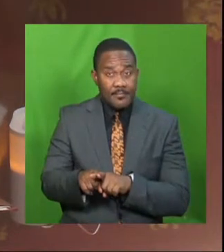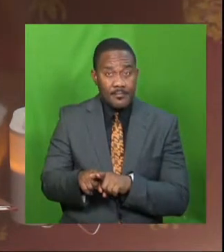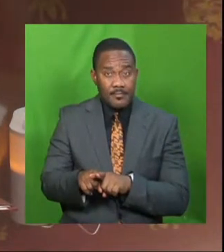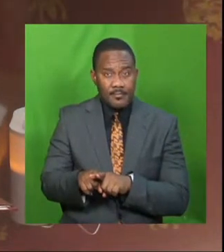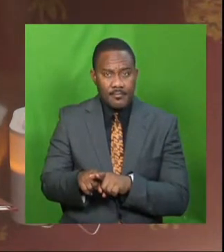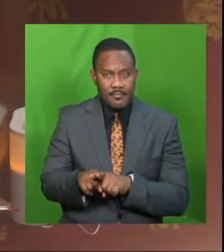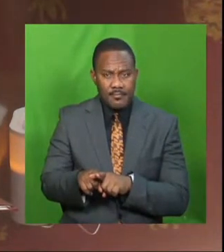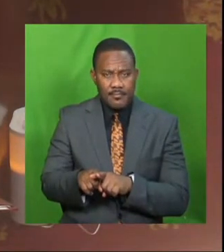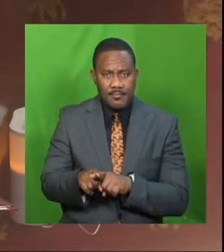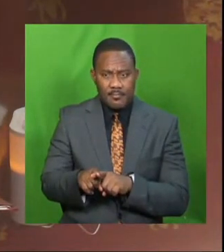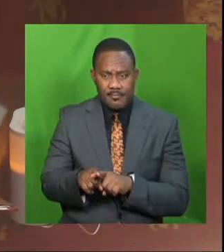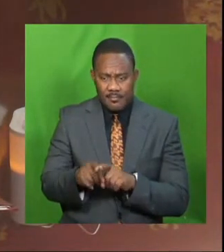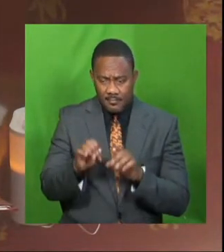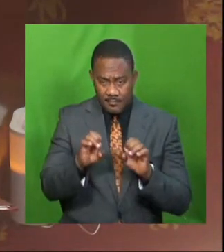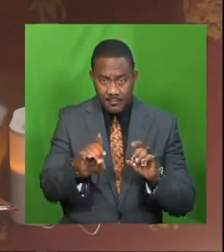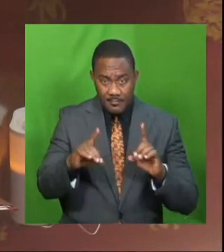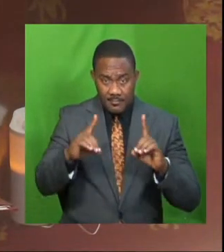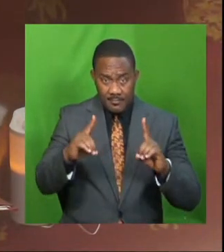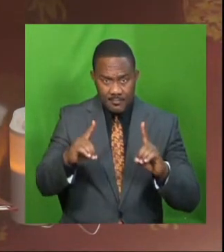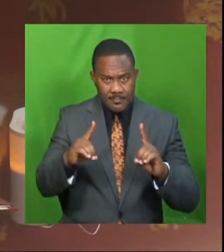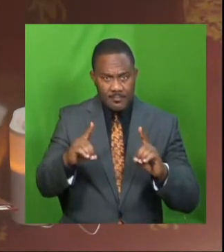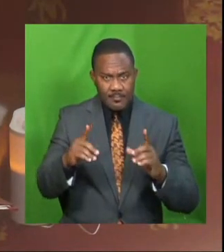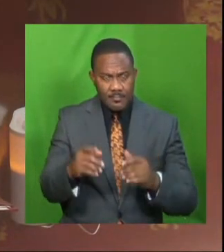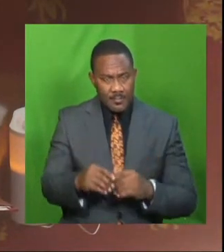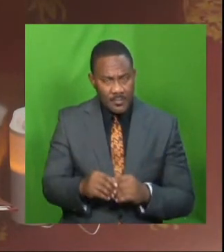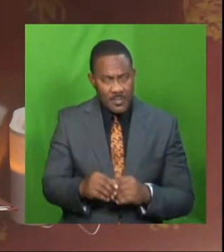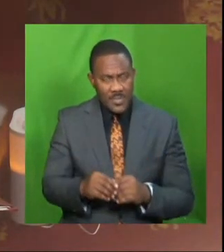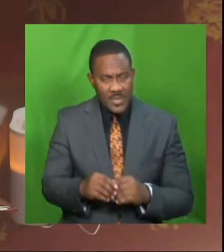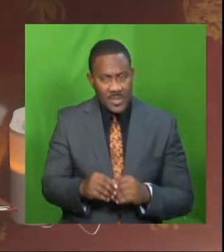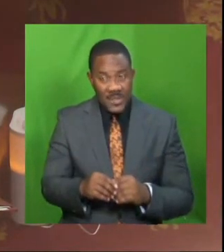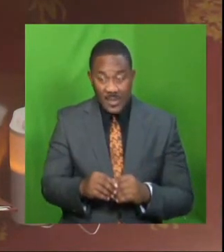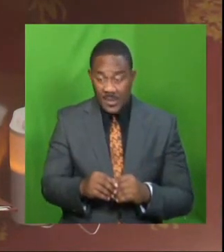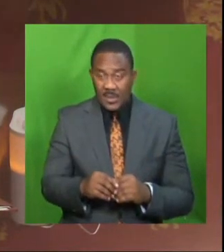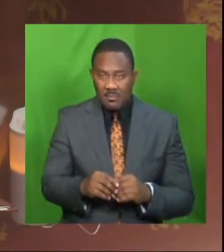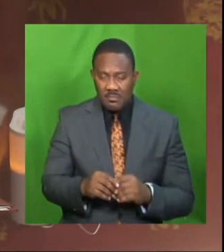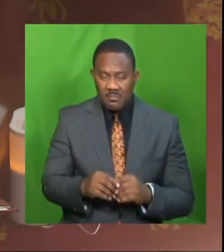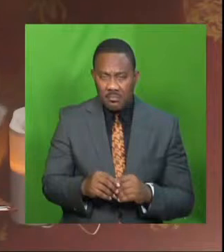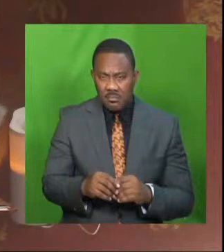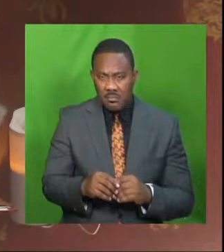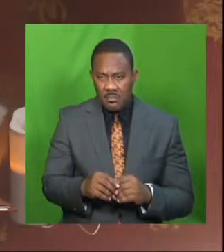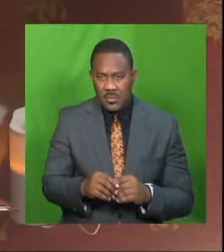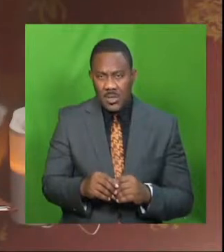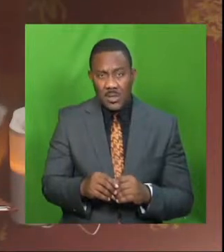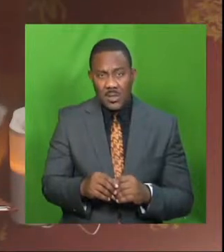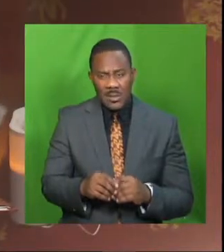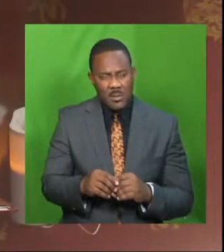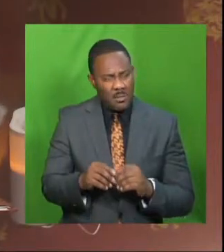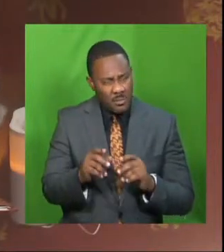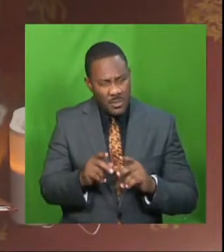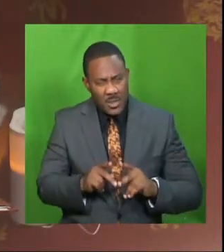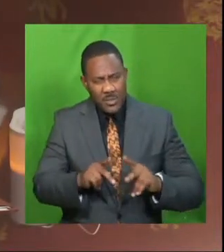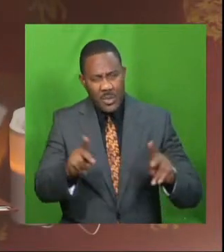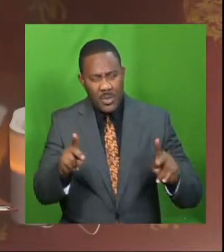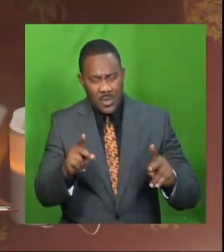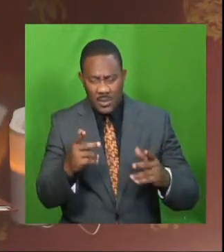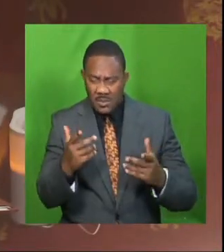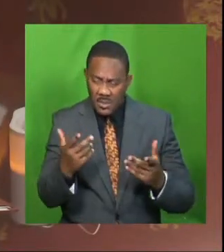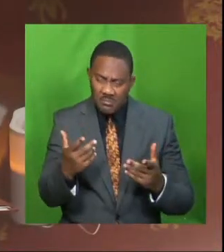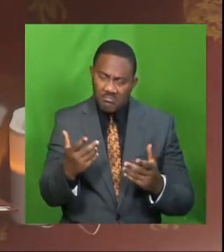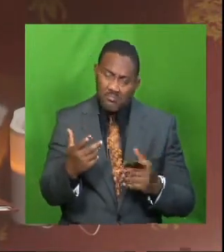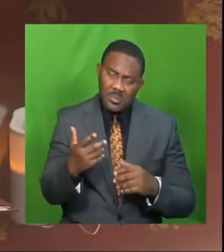to deepen education for state and non-state actors in particular on the safety of journalists. Because, Mr. Speaker, as we are finding out,